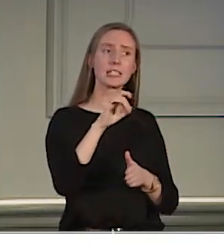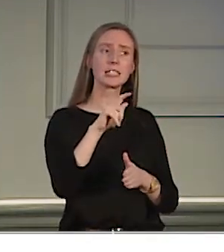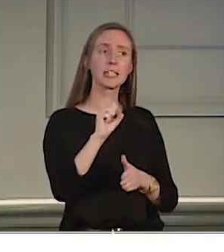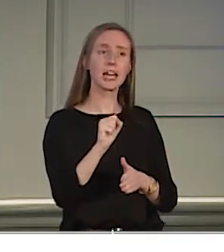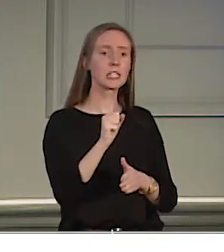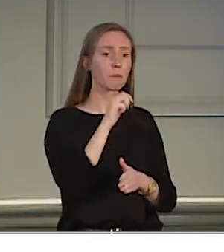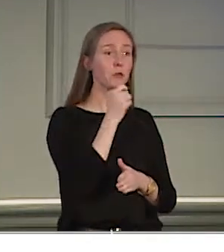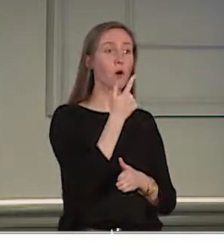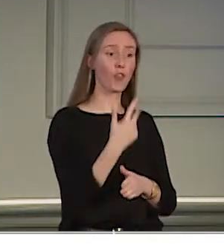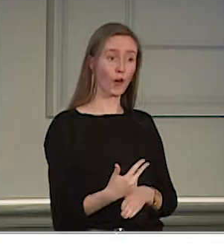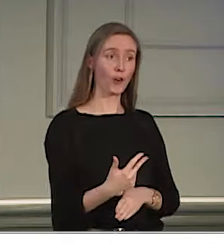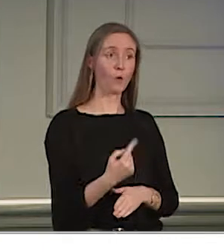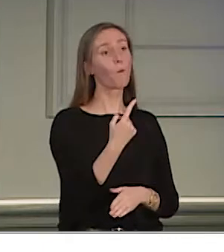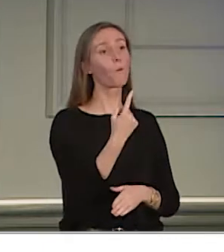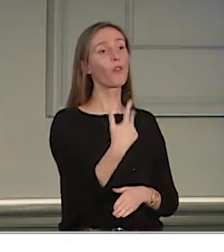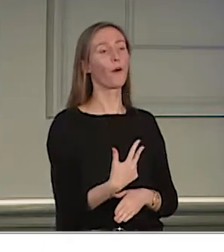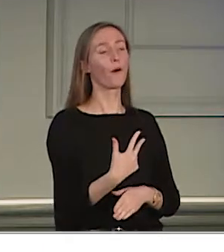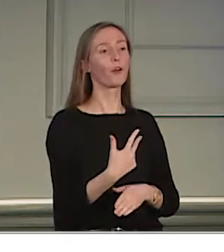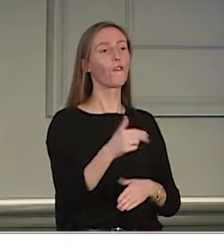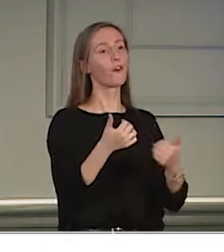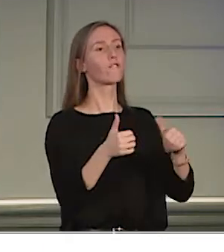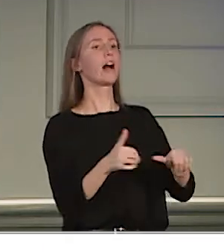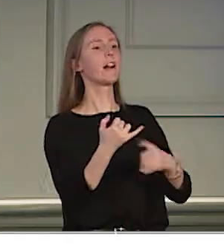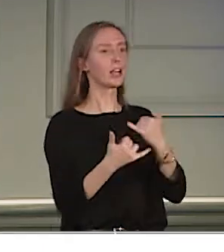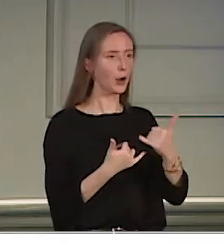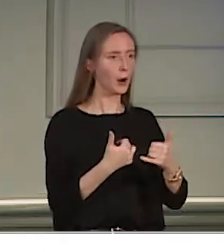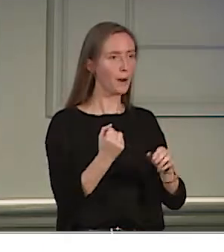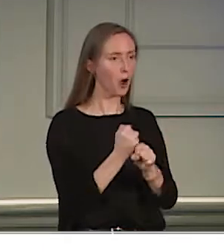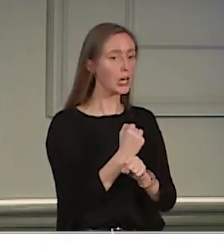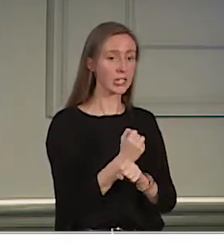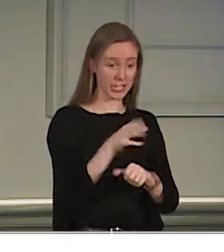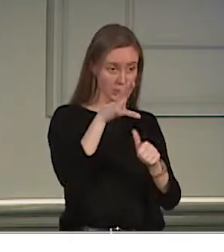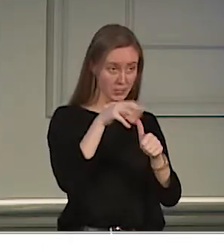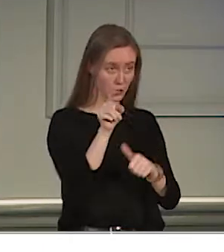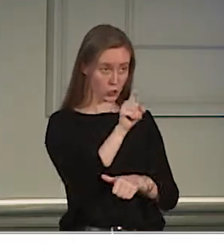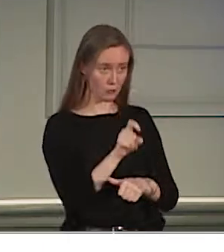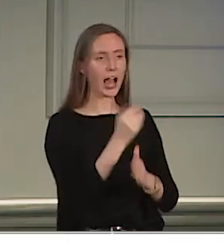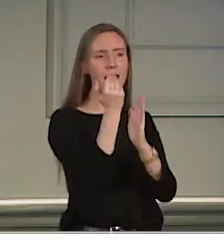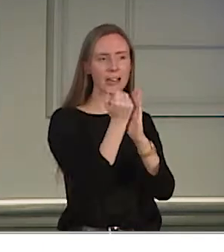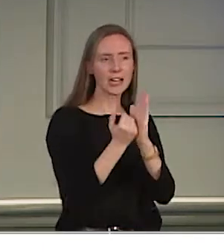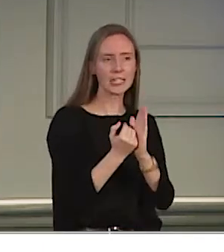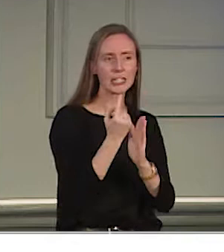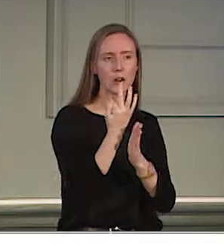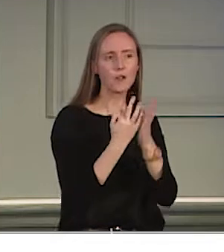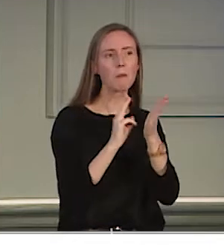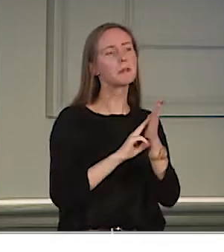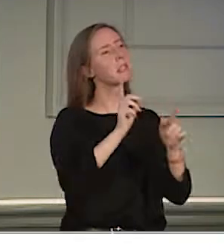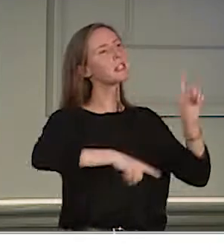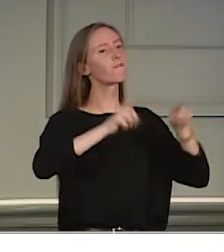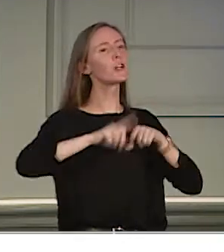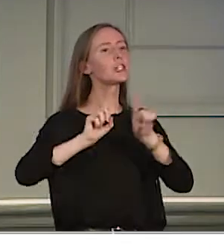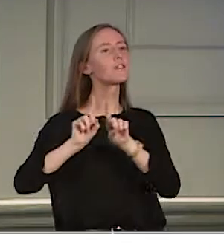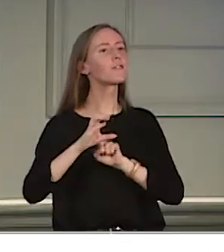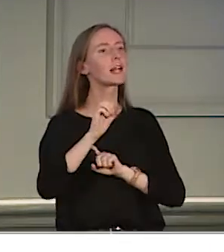it counts for quite a bit. It's subject specific. There's a list in a couple of minutes of just the diversity of different types of capstones that we're talking about